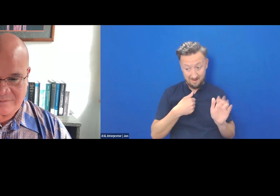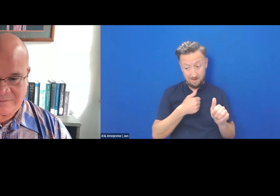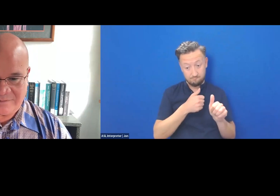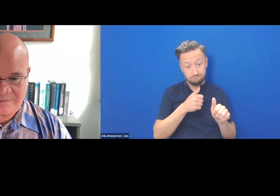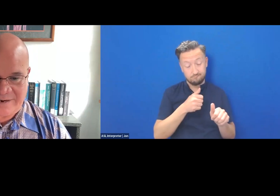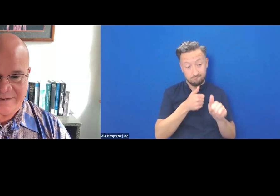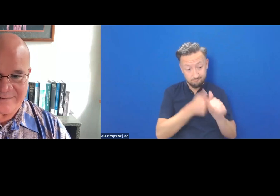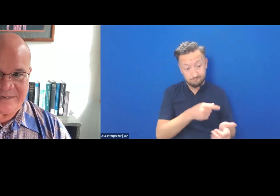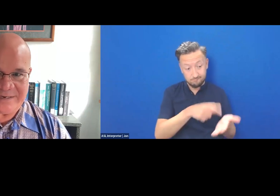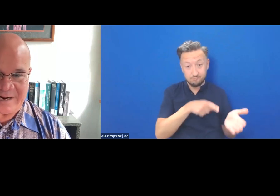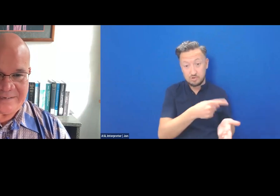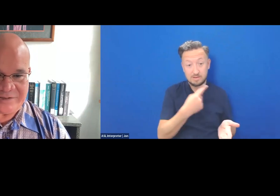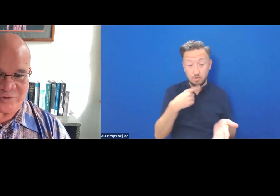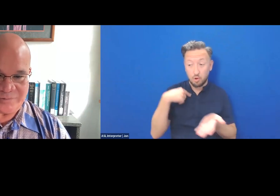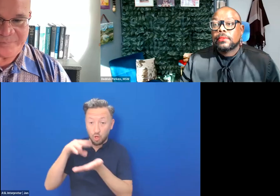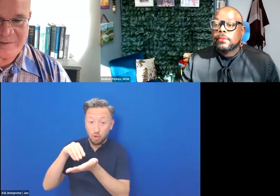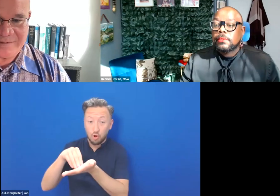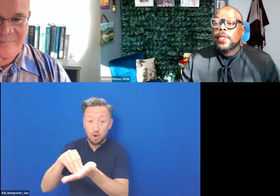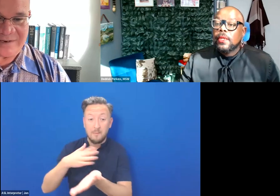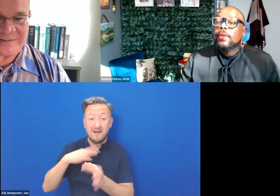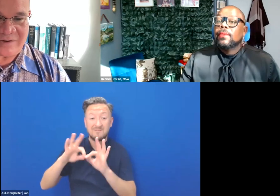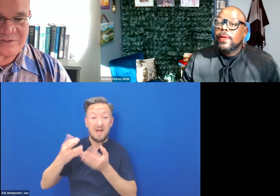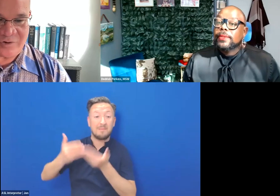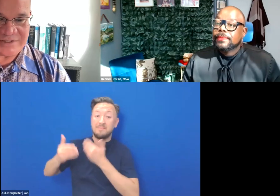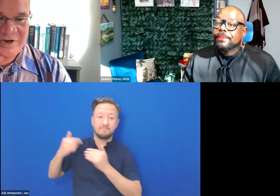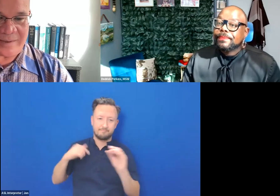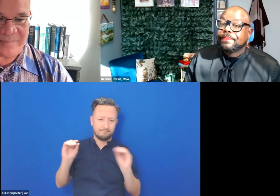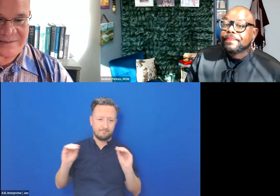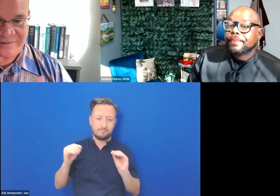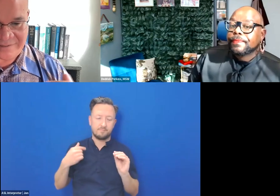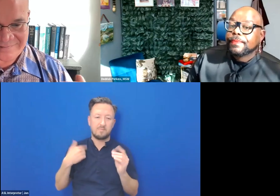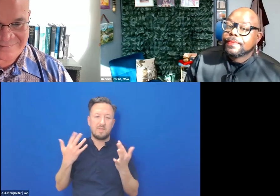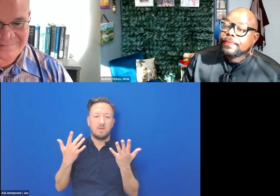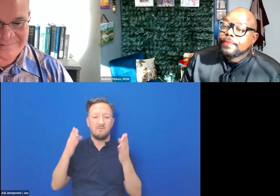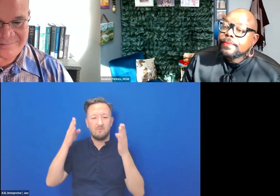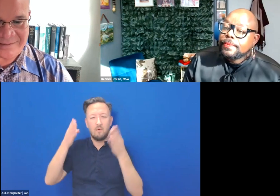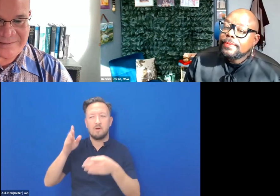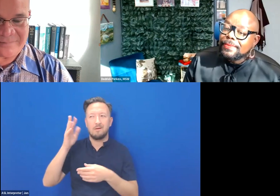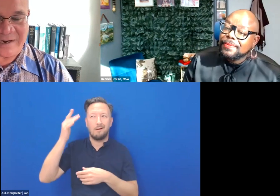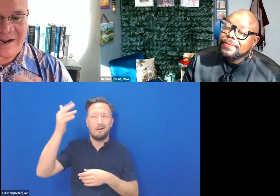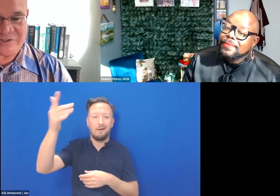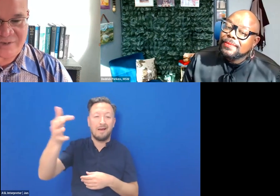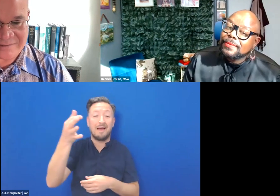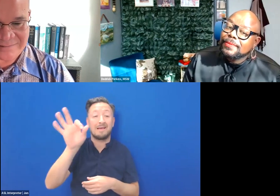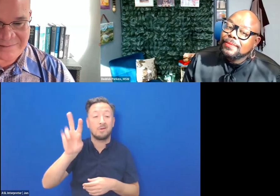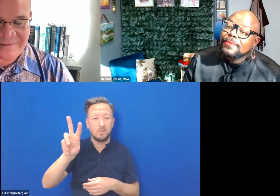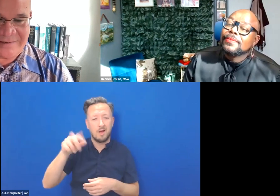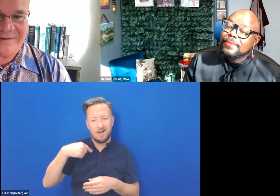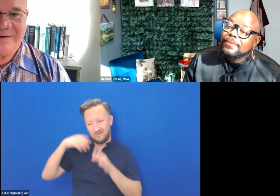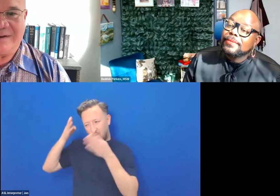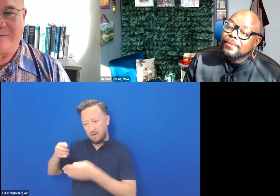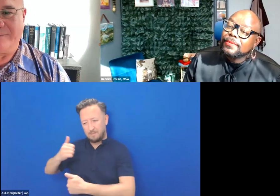1992, because I was focusing on my military. Right. My contract.